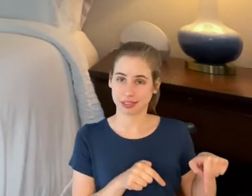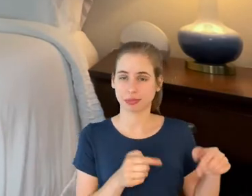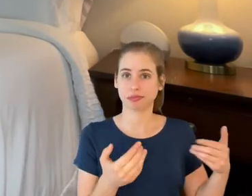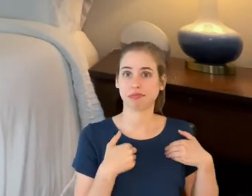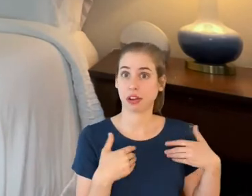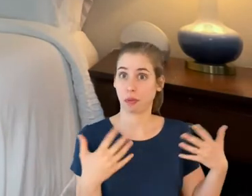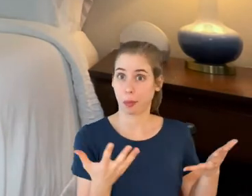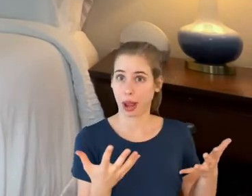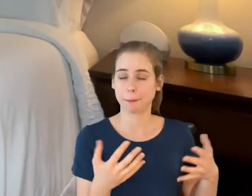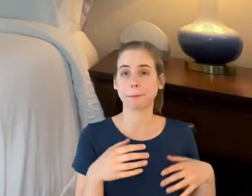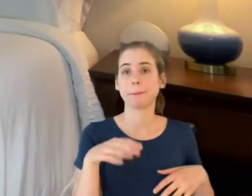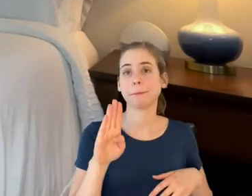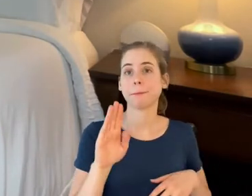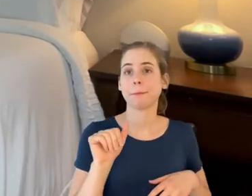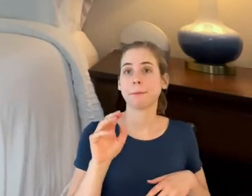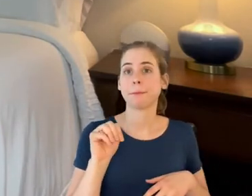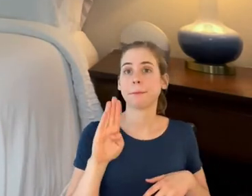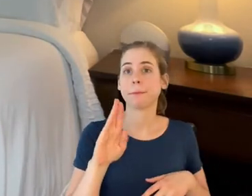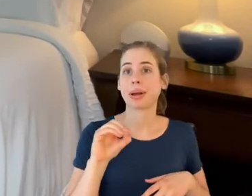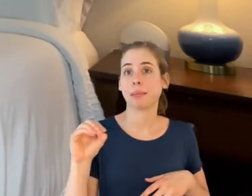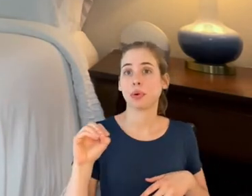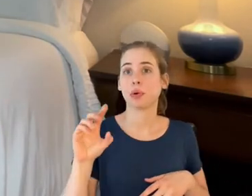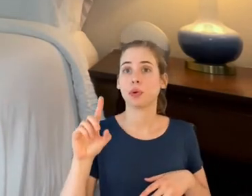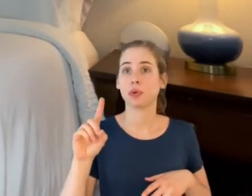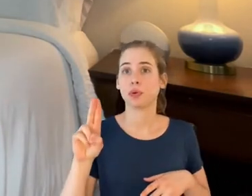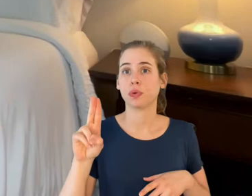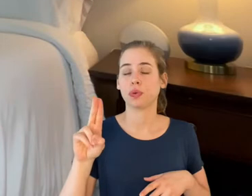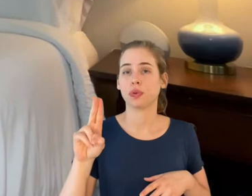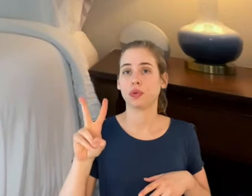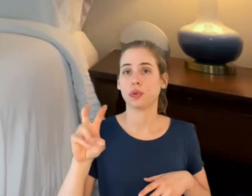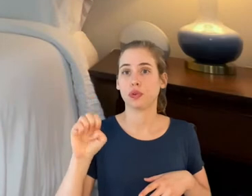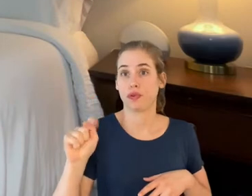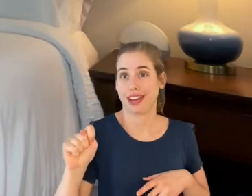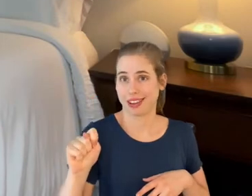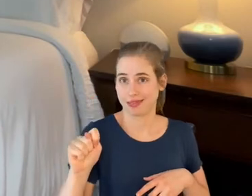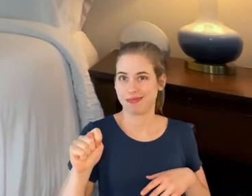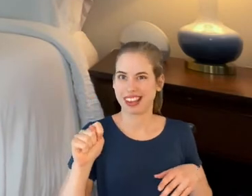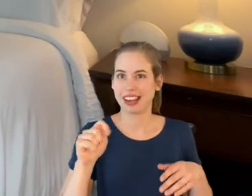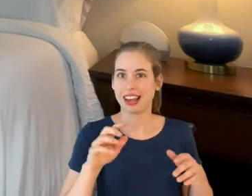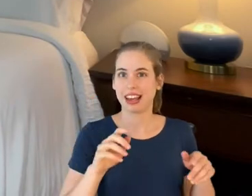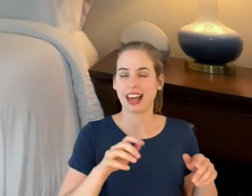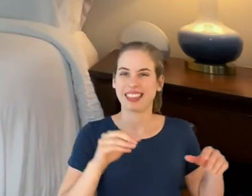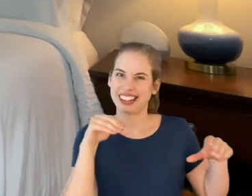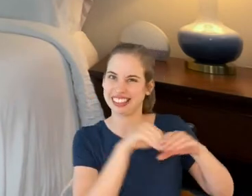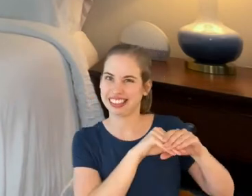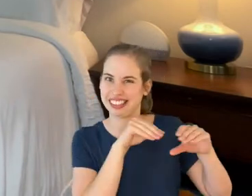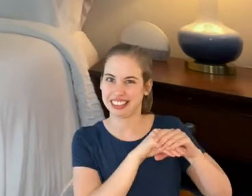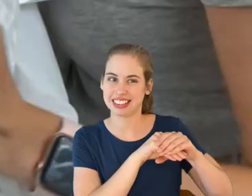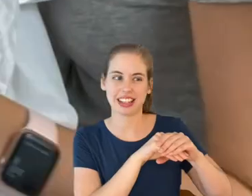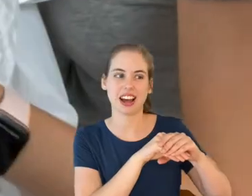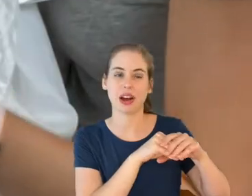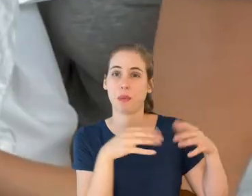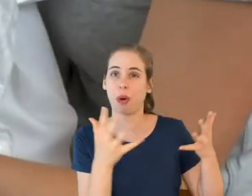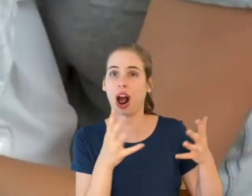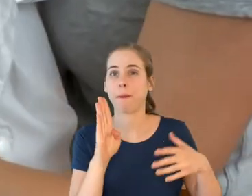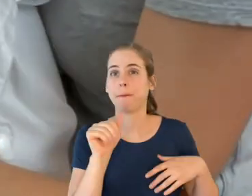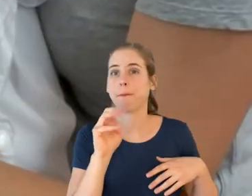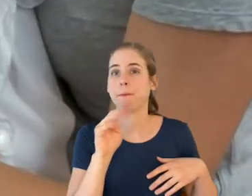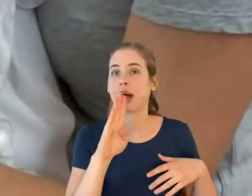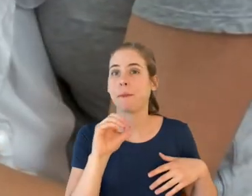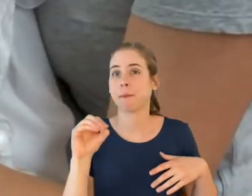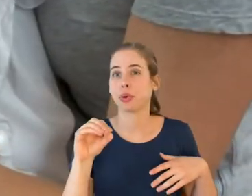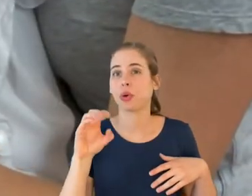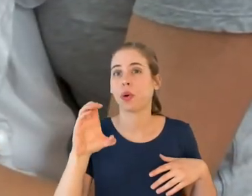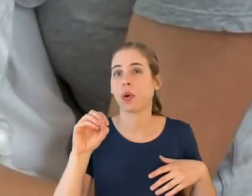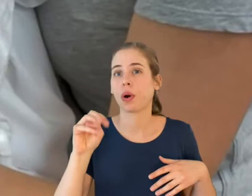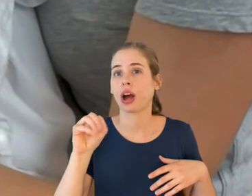we've got the bamboo duvet, and then inside that we have the bamboo